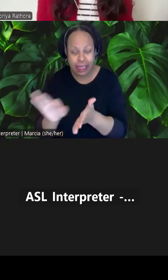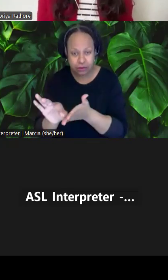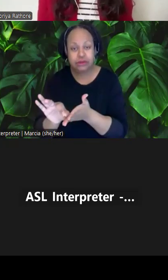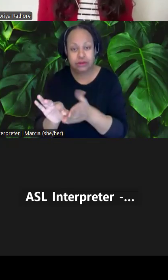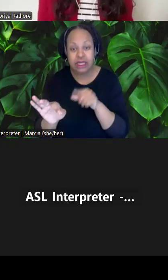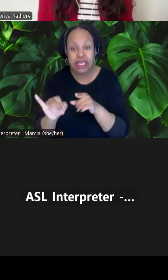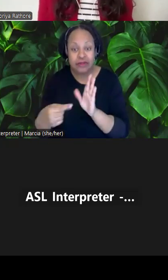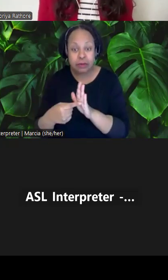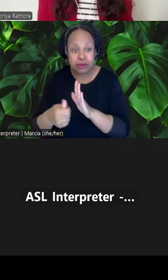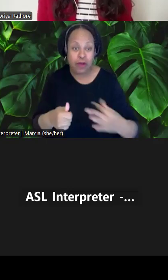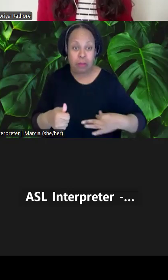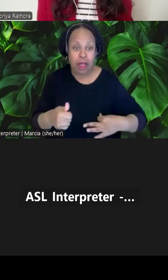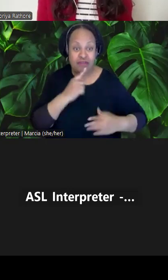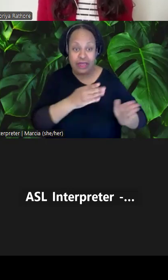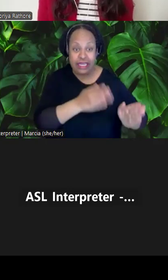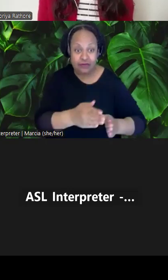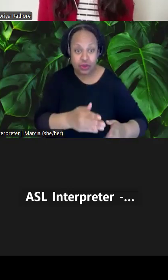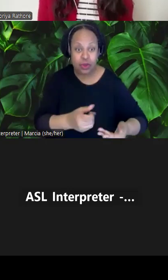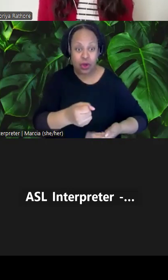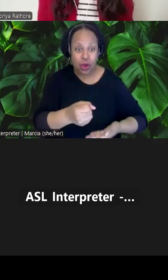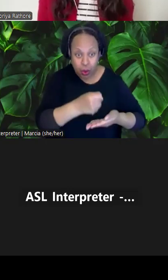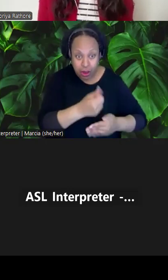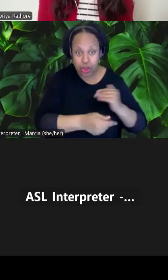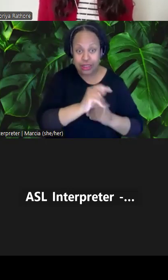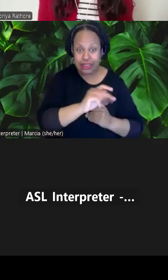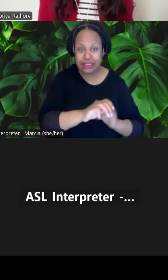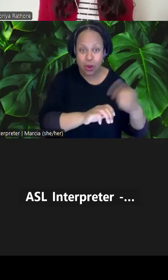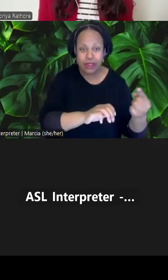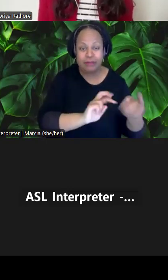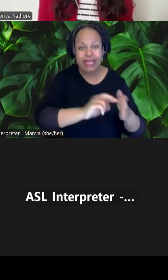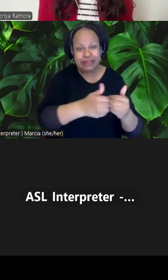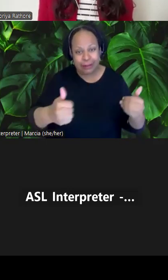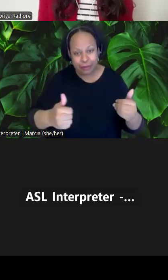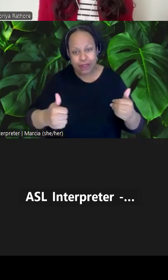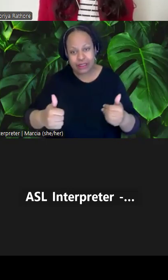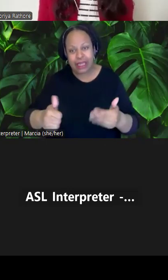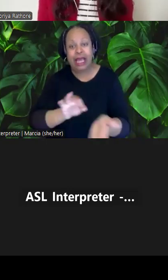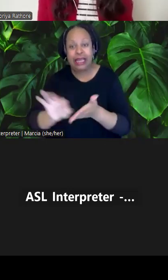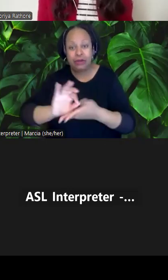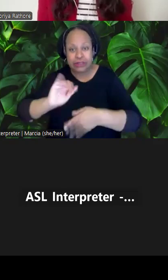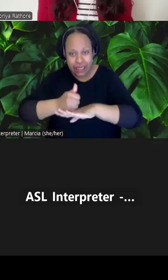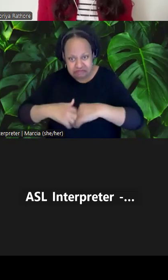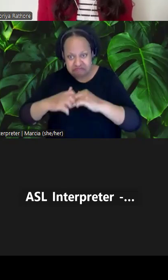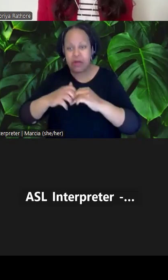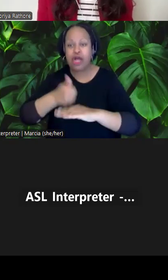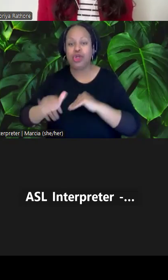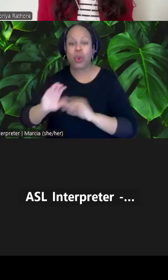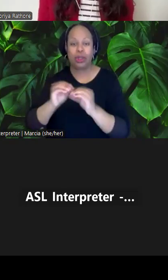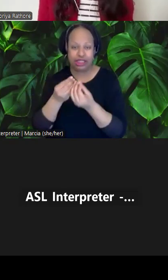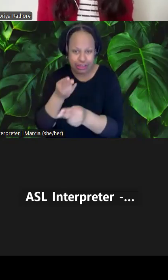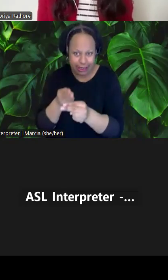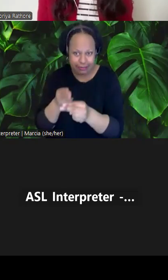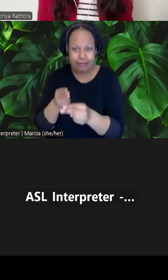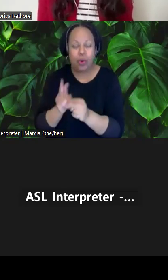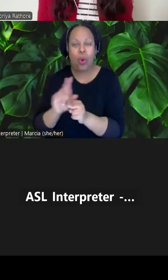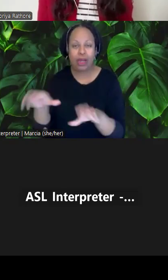for individual grants at TAC before, you'll need to create that new organization or collective account in your organization's name before